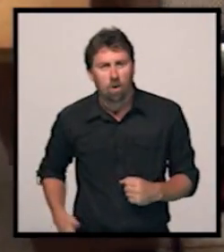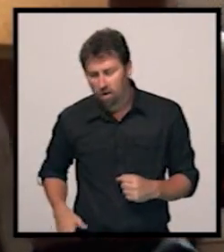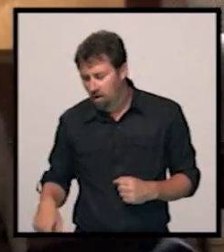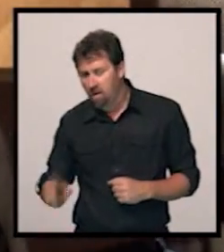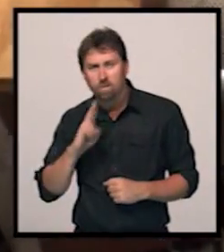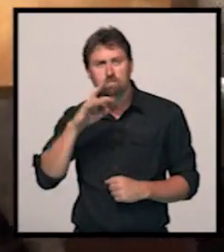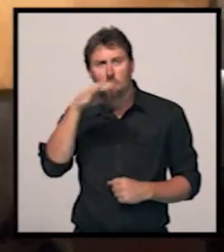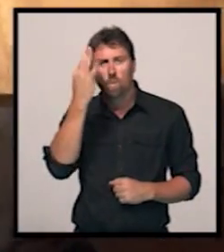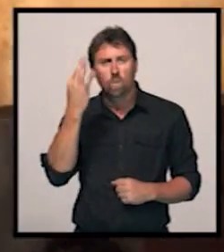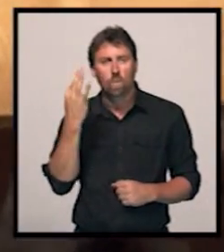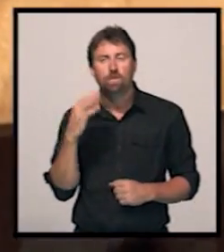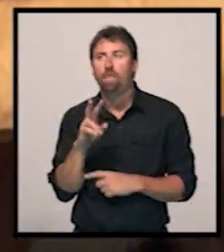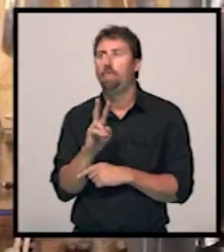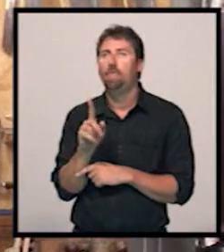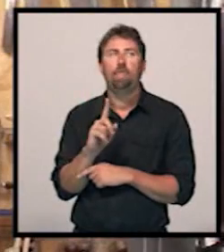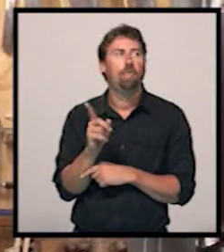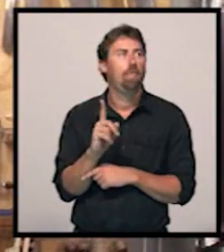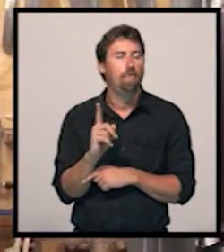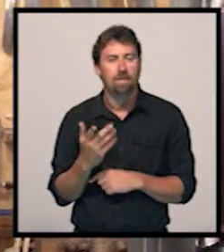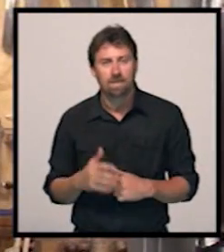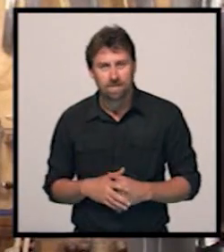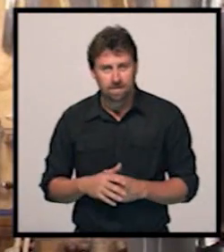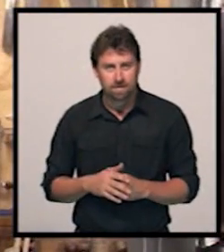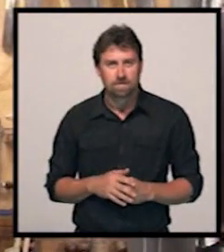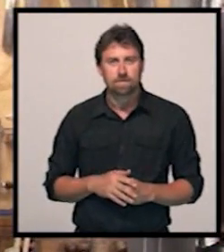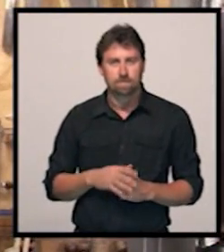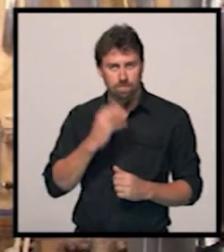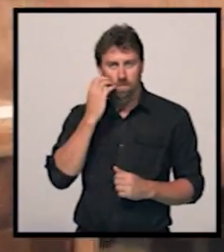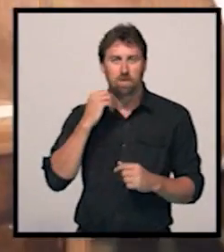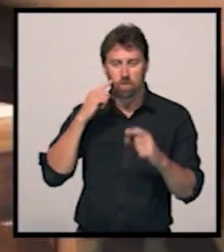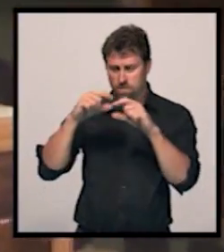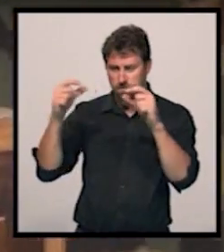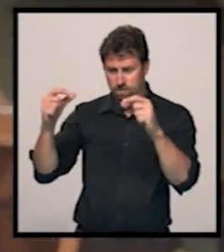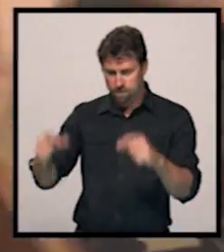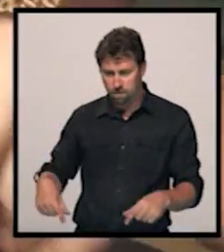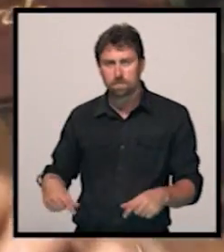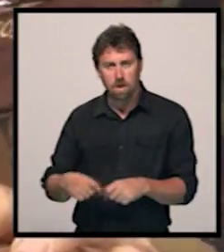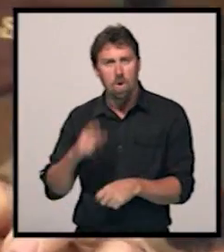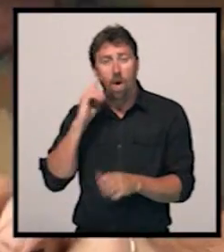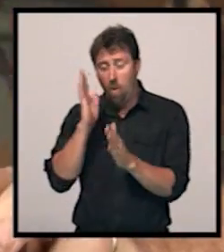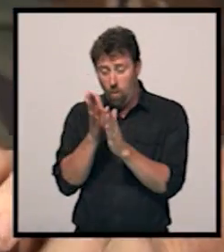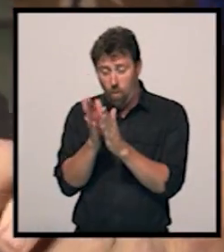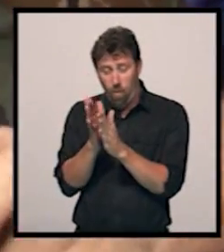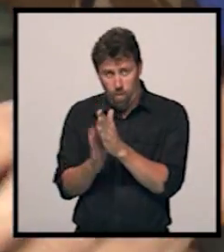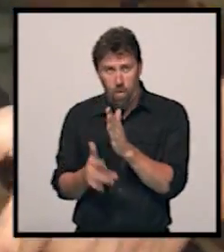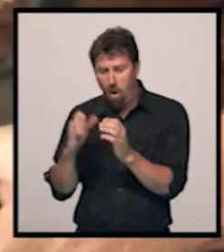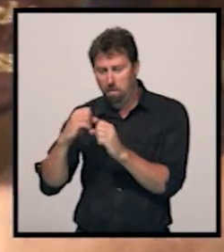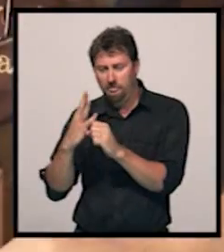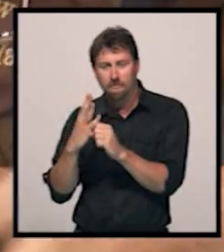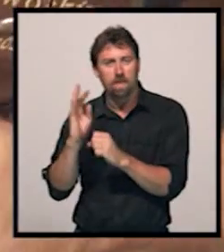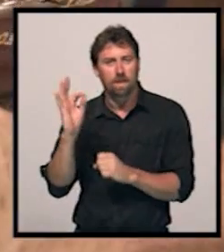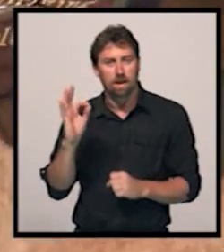bored. It holds all the fibres together on the exit side of the blade cut so you don't get tear out. More prone